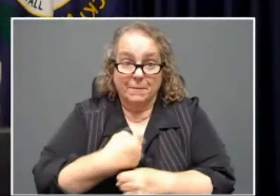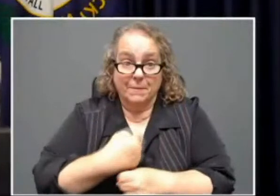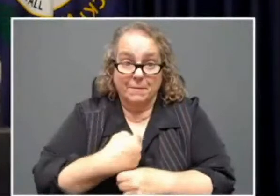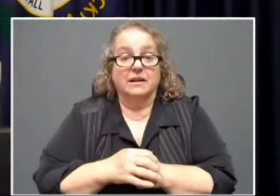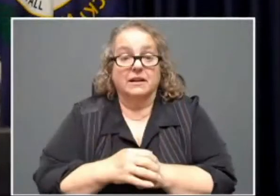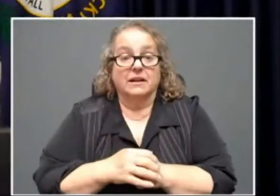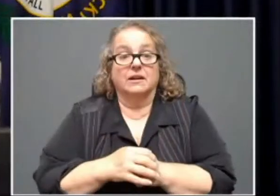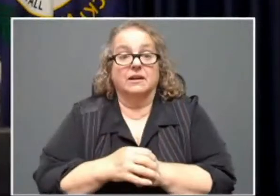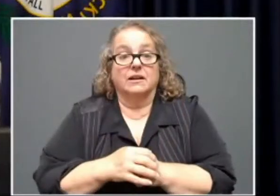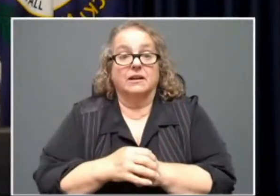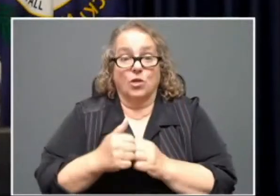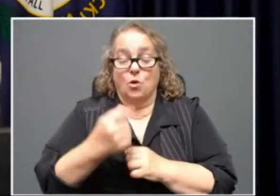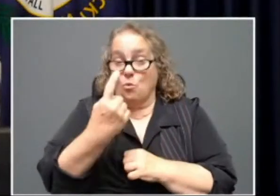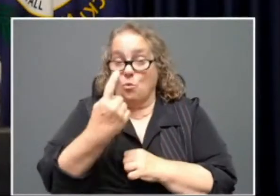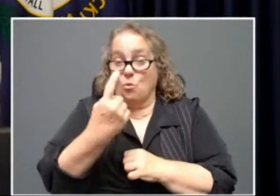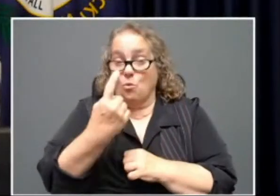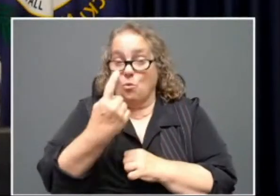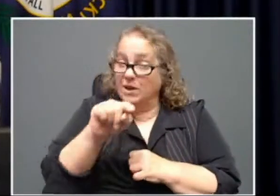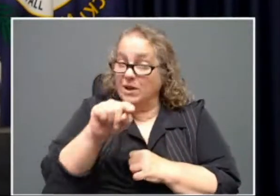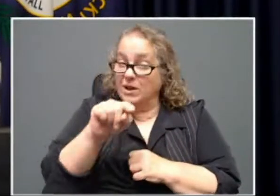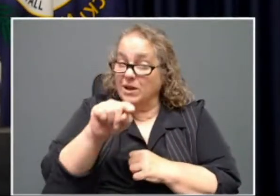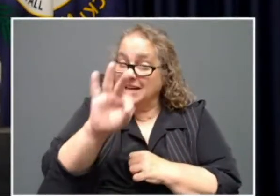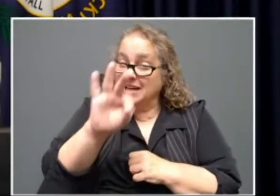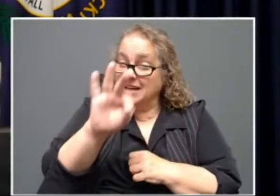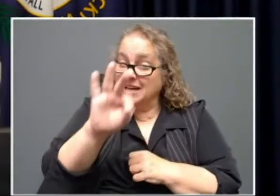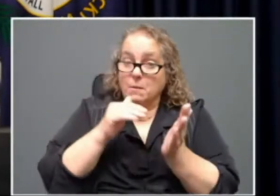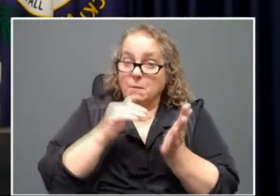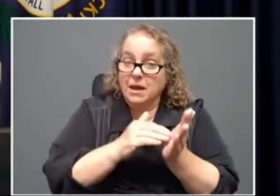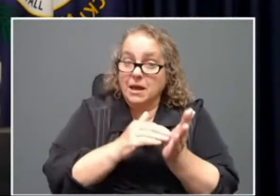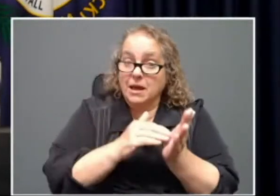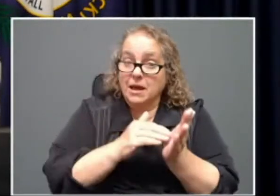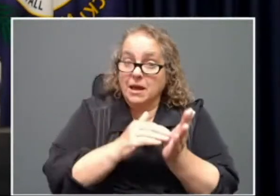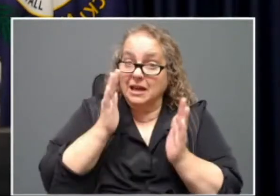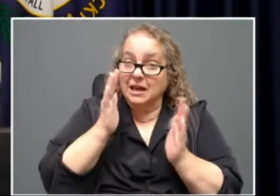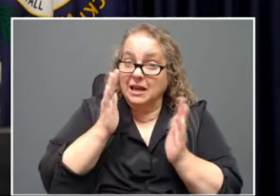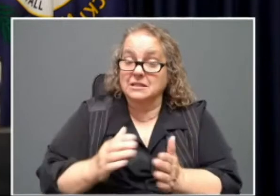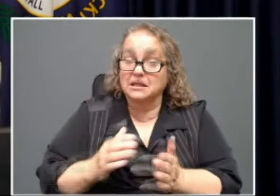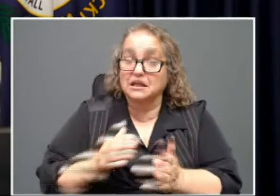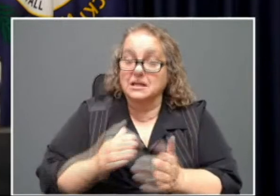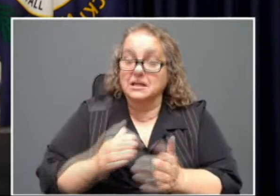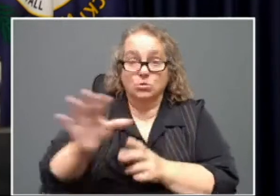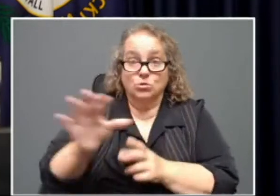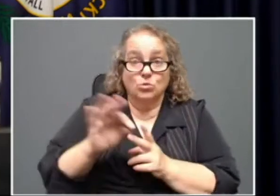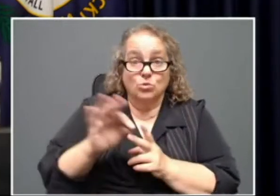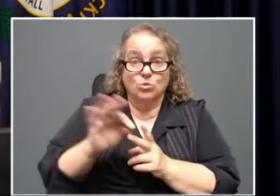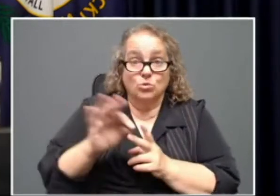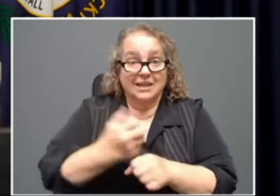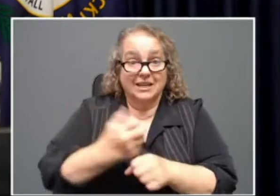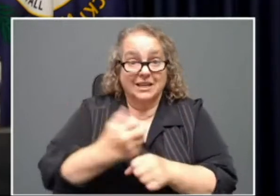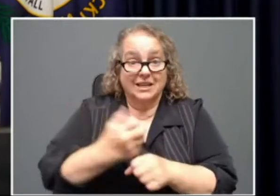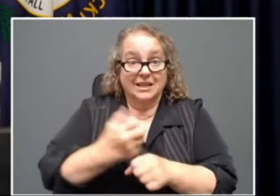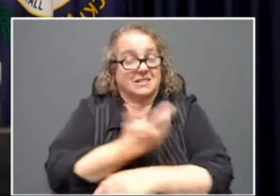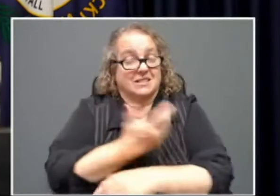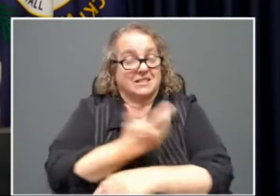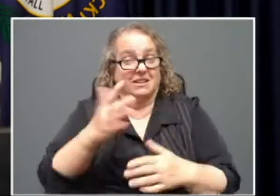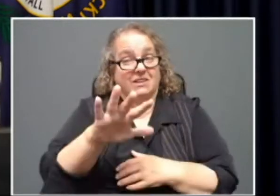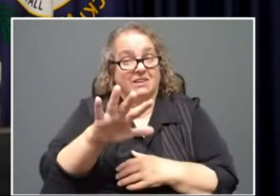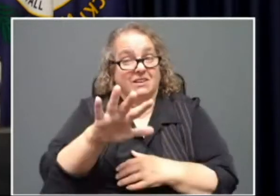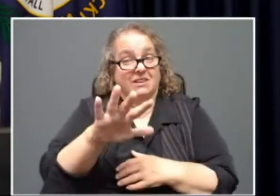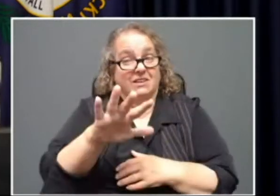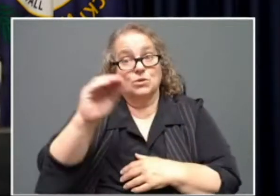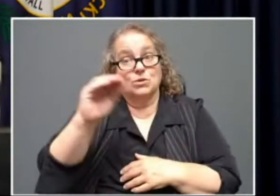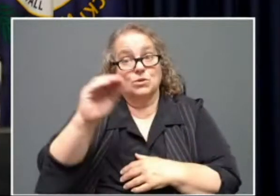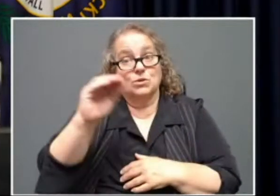with 1.9 million Kentuckians having made the choice to get vaccinated, again, 54% of adults,